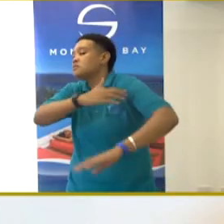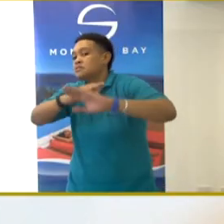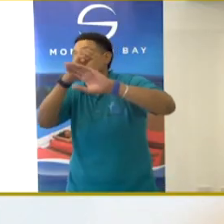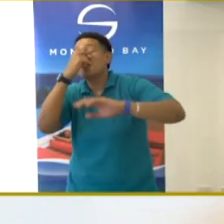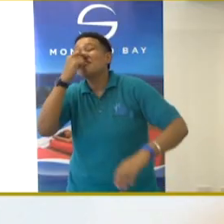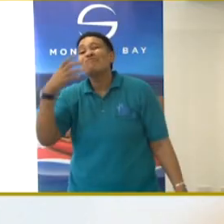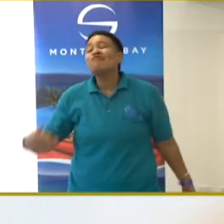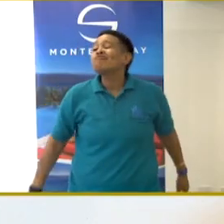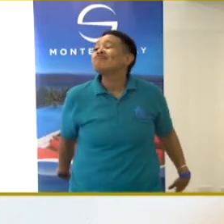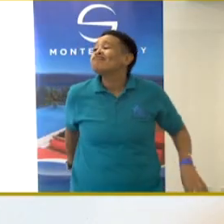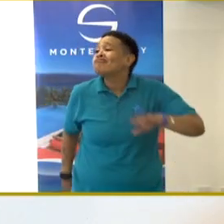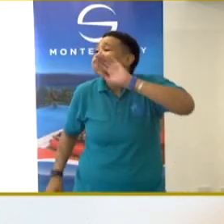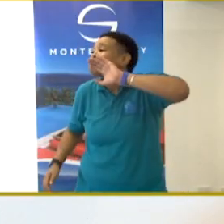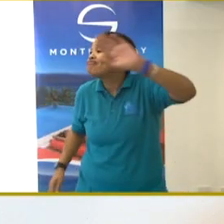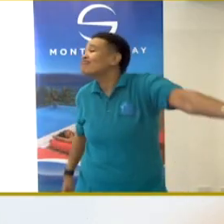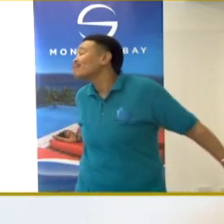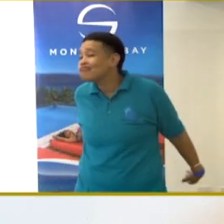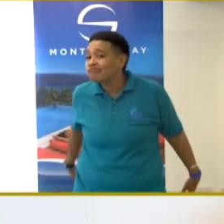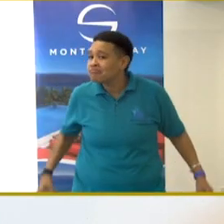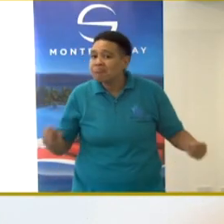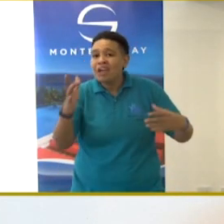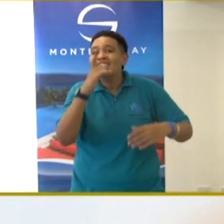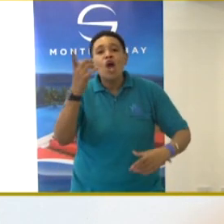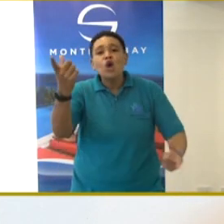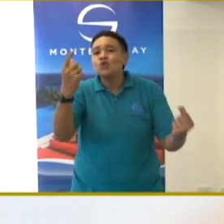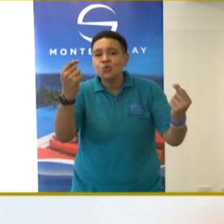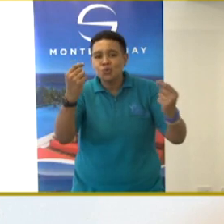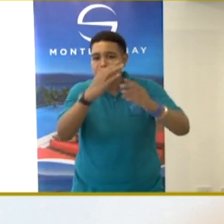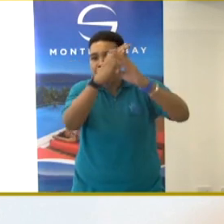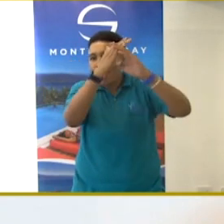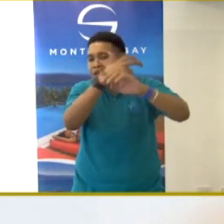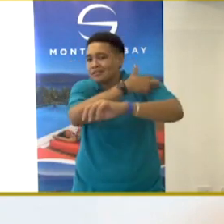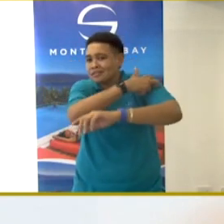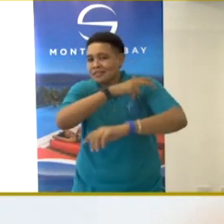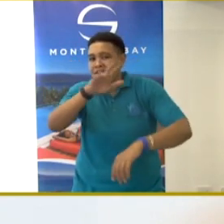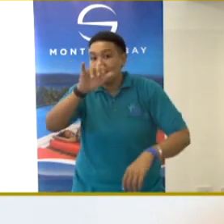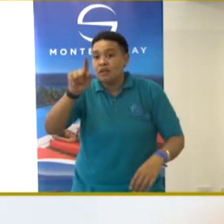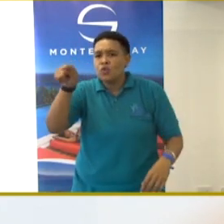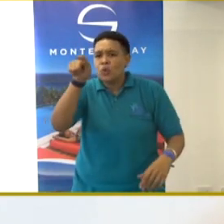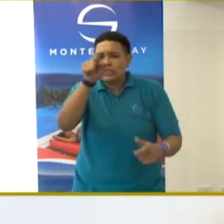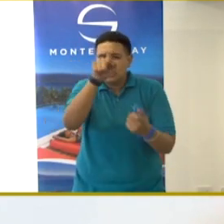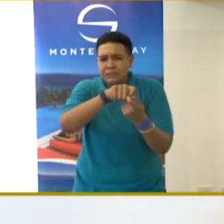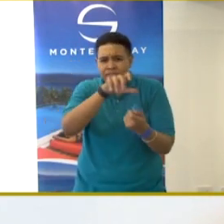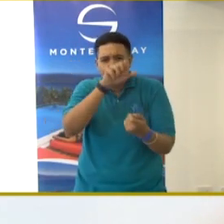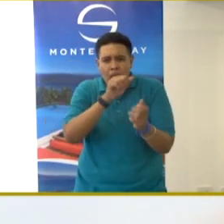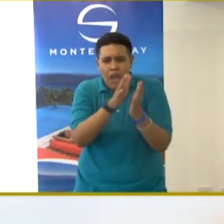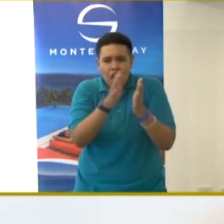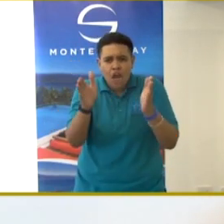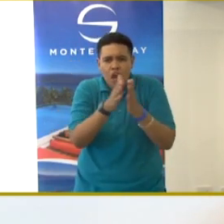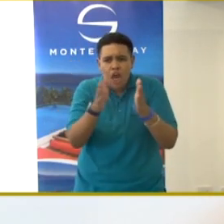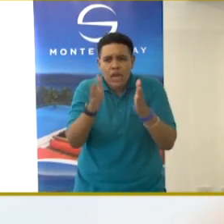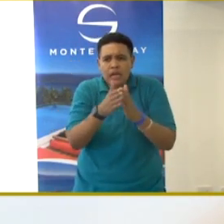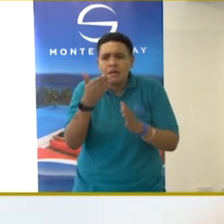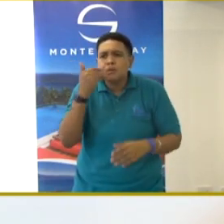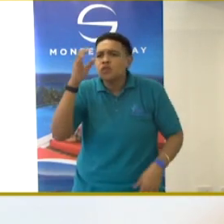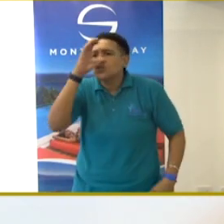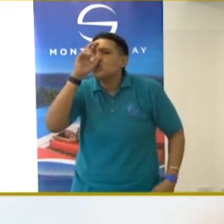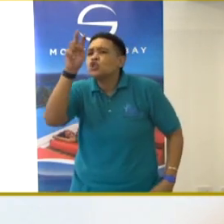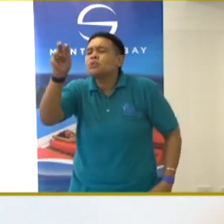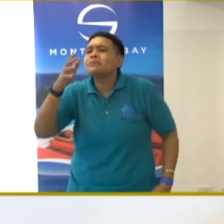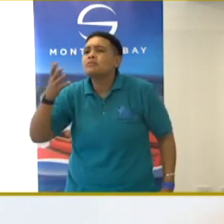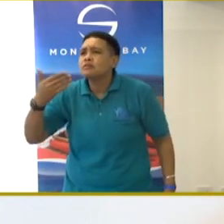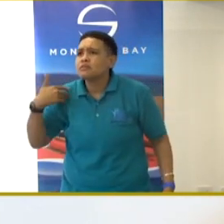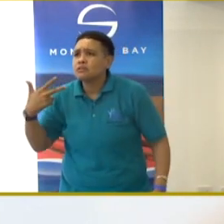I would certainly want to encourage those, particularly of a particular age cohort, to seek out, and you can get it